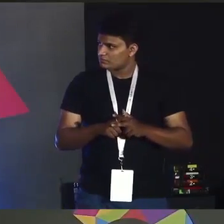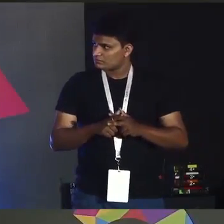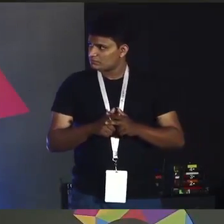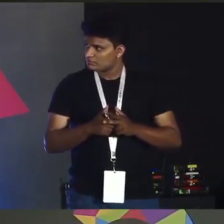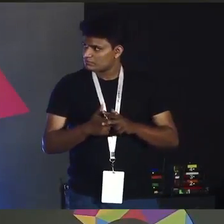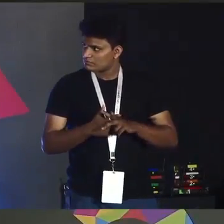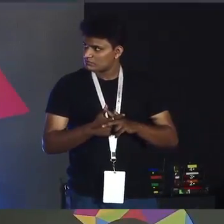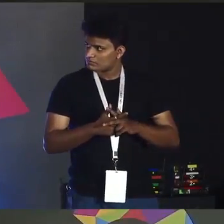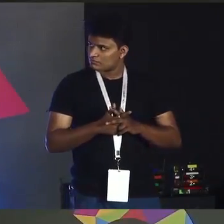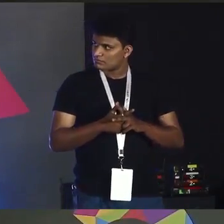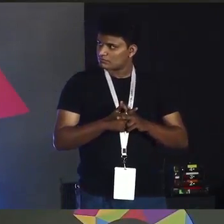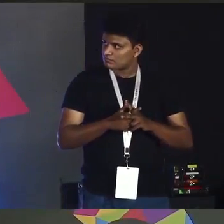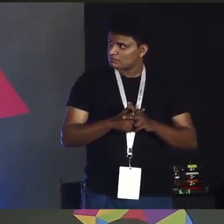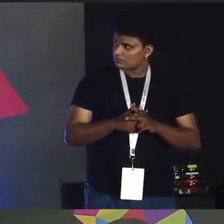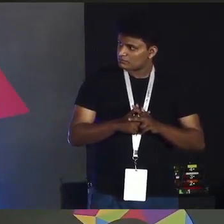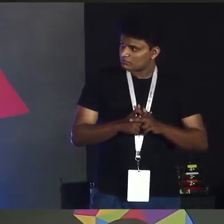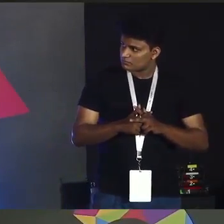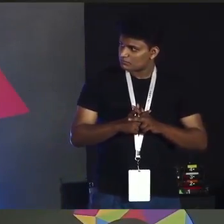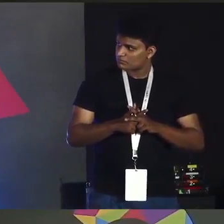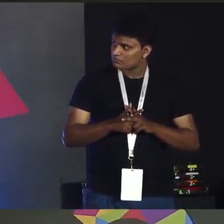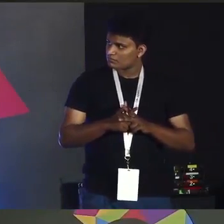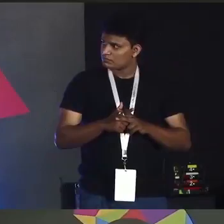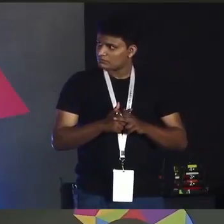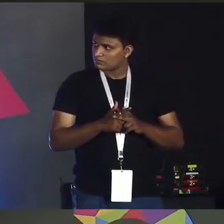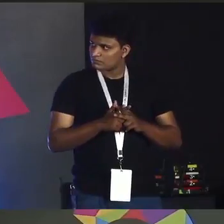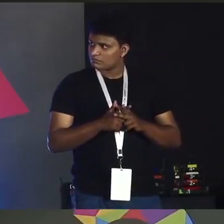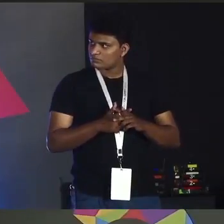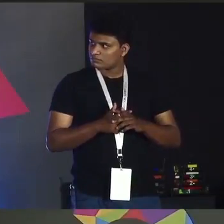red, but she has never seen red.